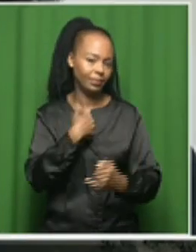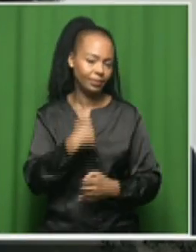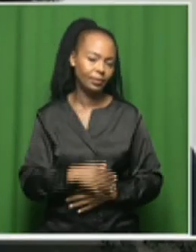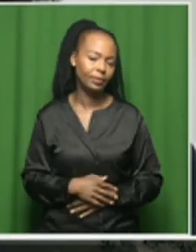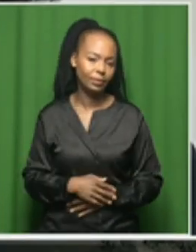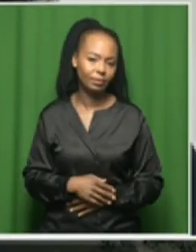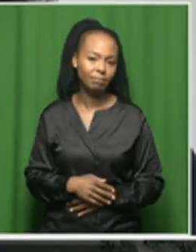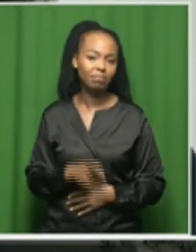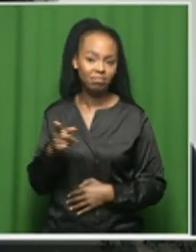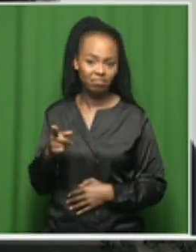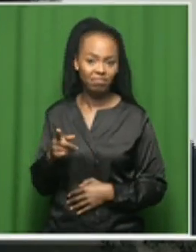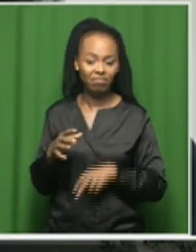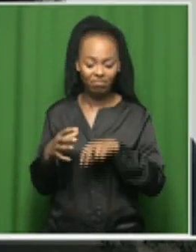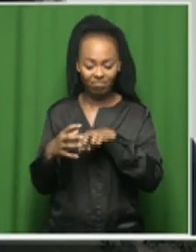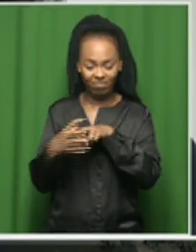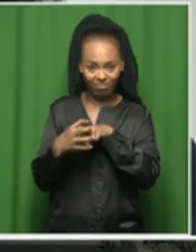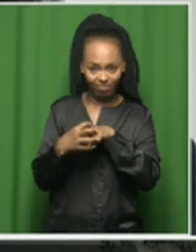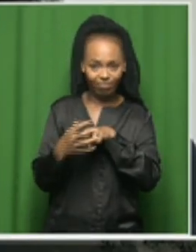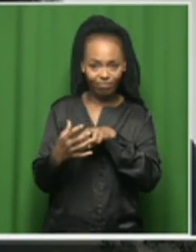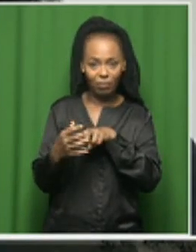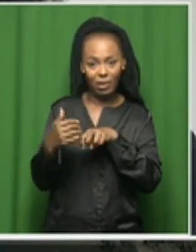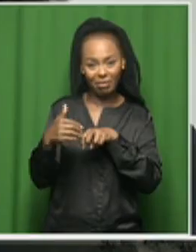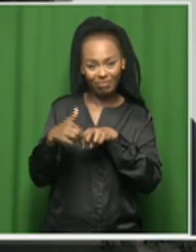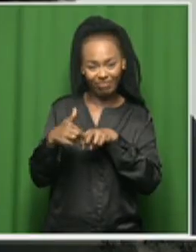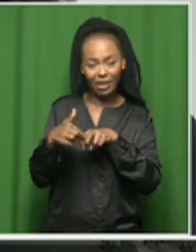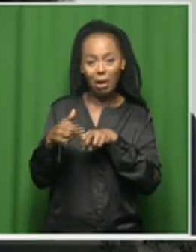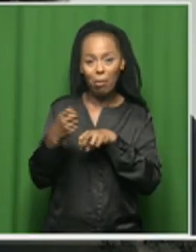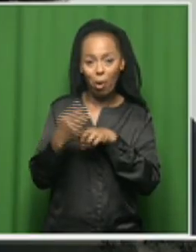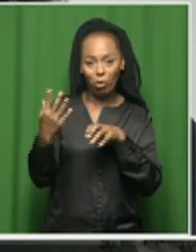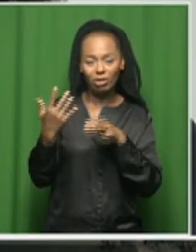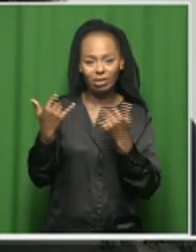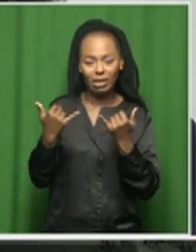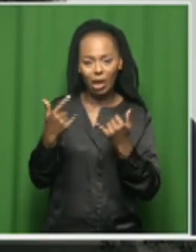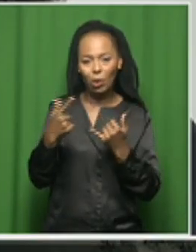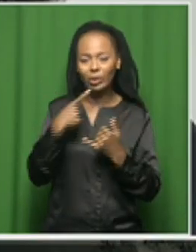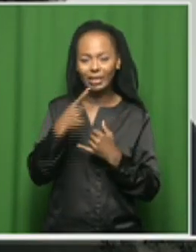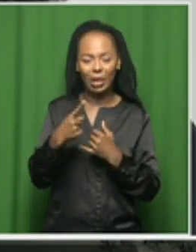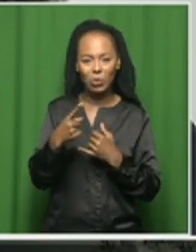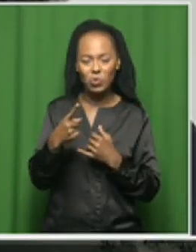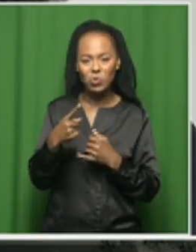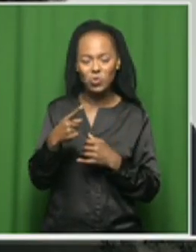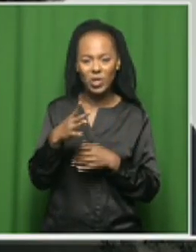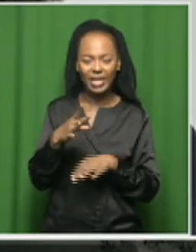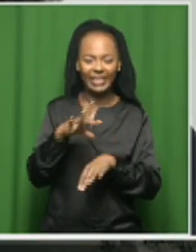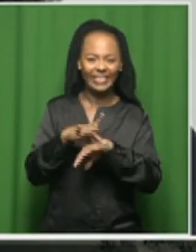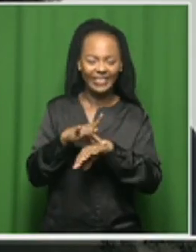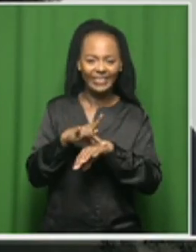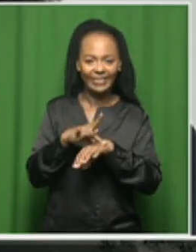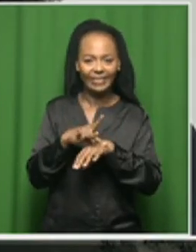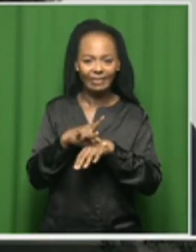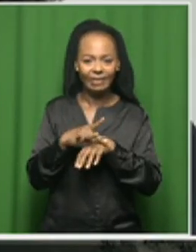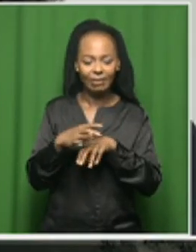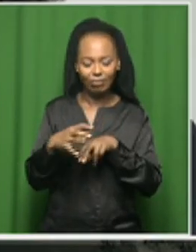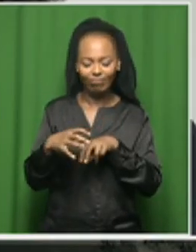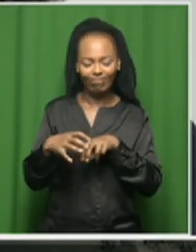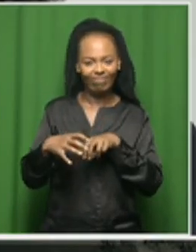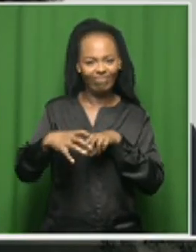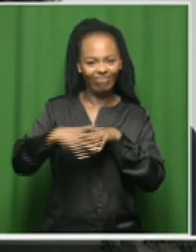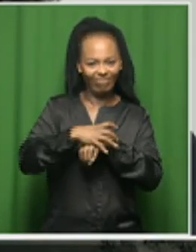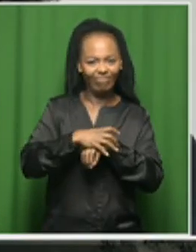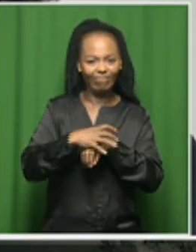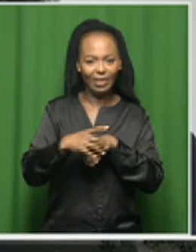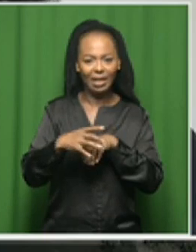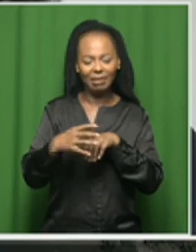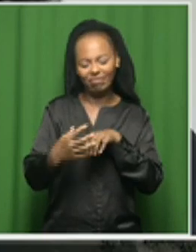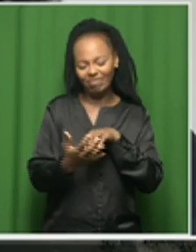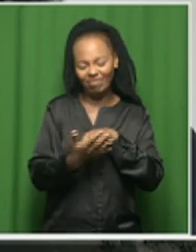so common. It's unbelievable the amount of people I hear complaining about the fact that they've got gout. But I don't know if people really know if they've got gout